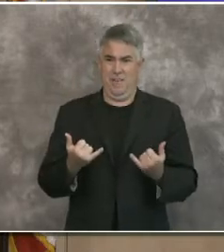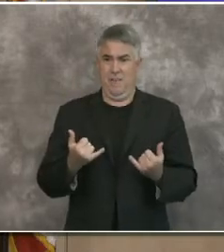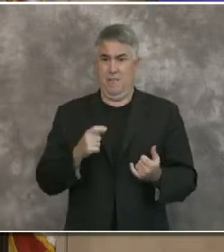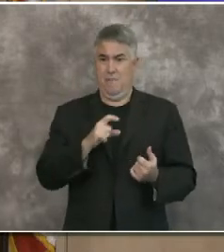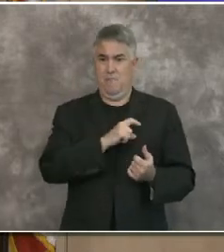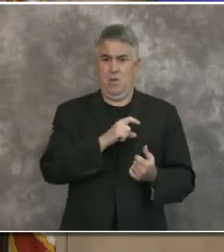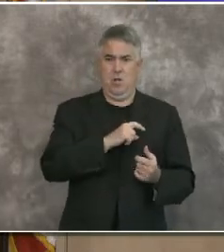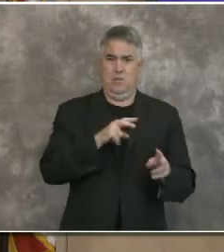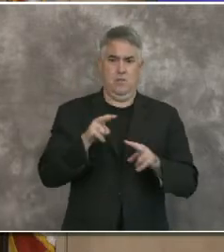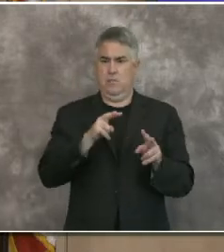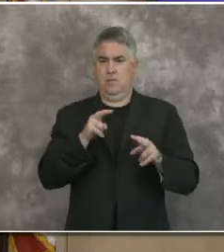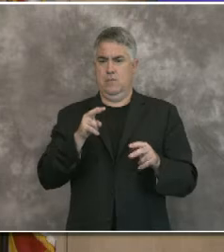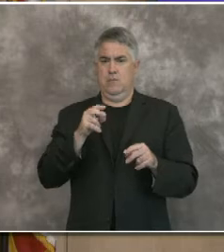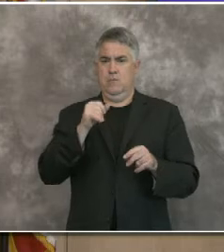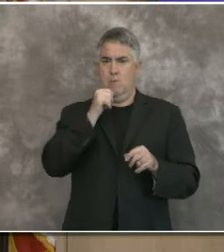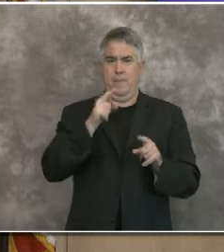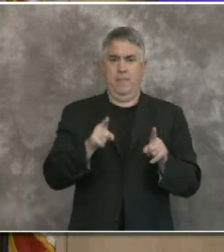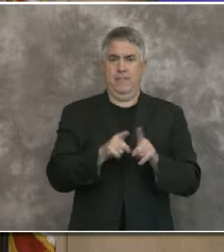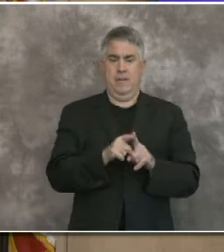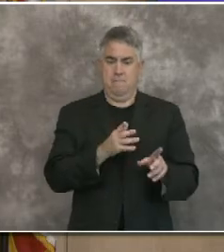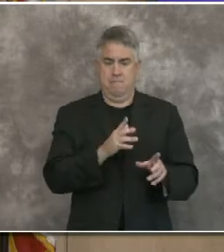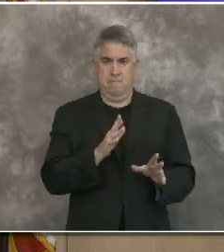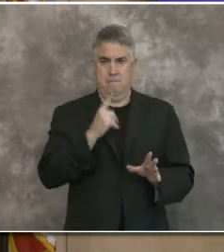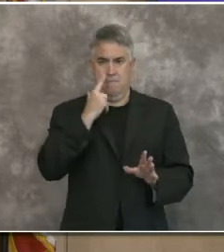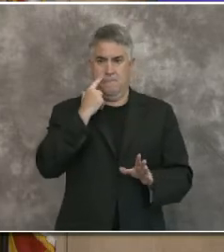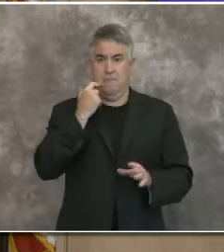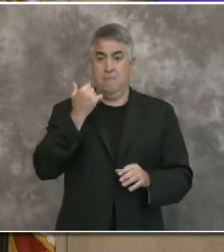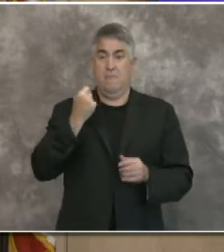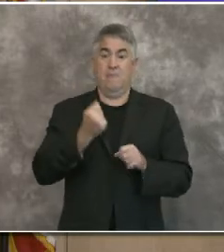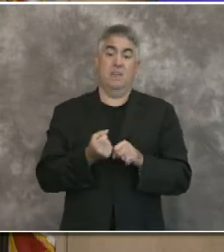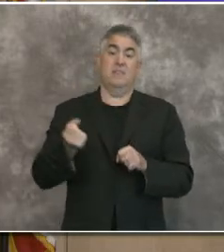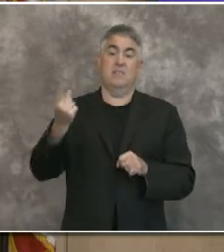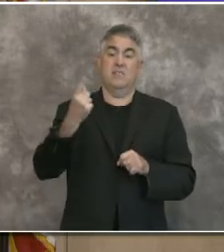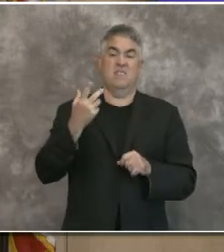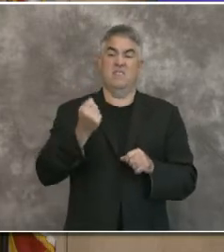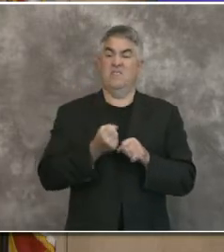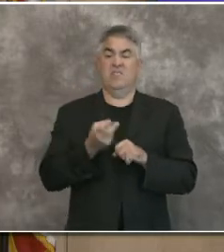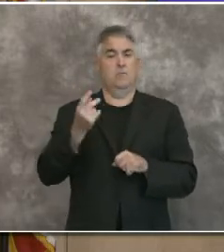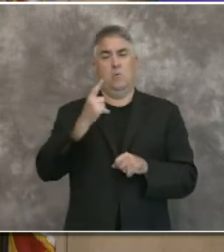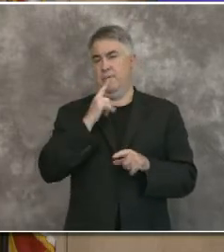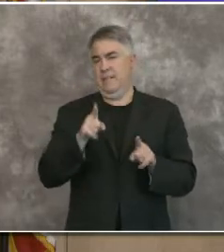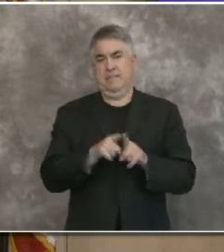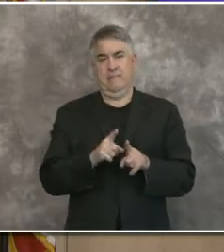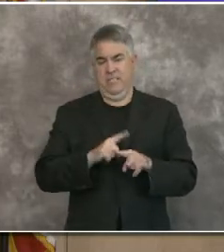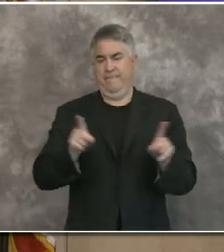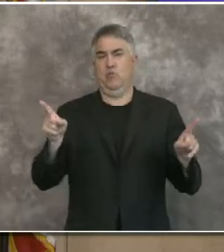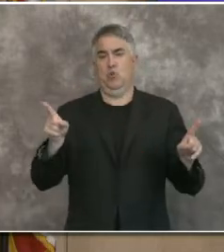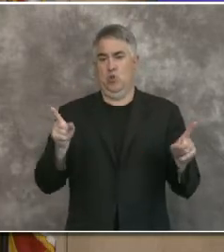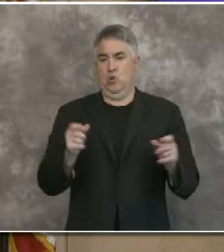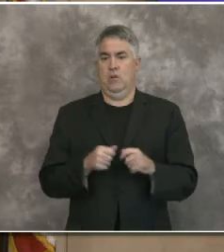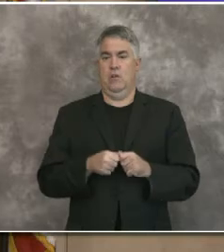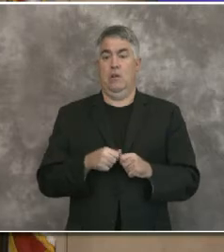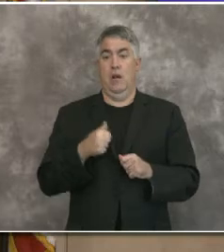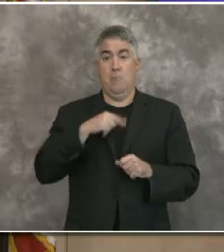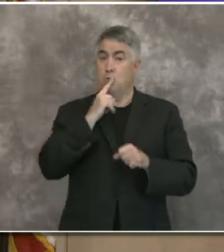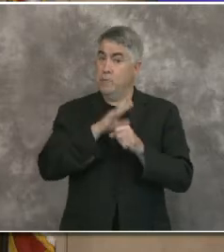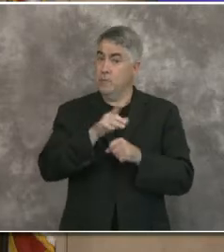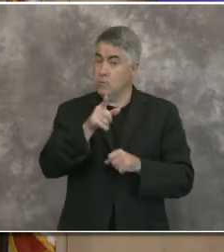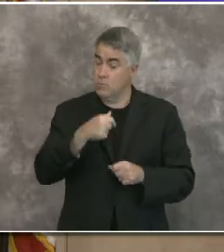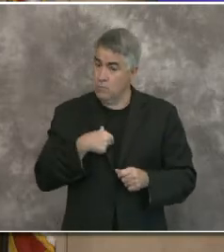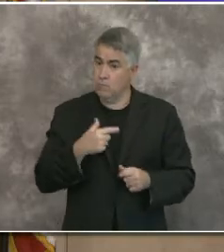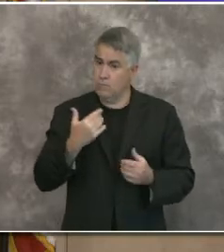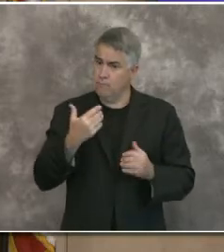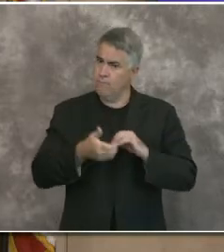going to be the same in a year or two than it is right now. And I'm committed to work with the communities that we